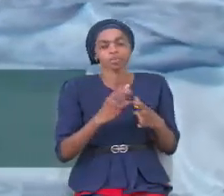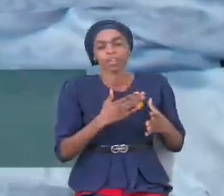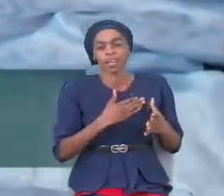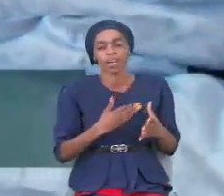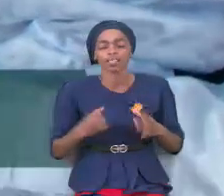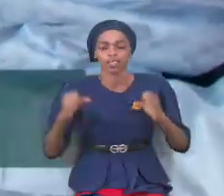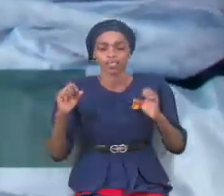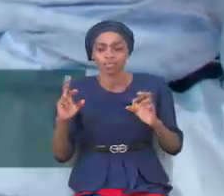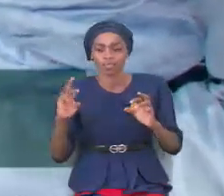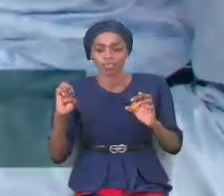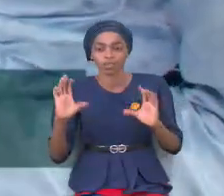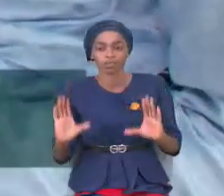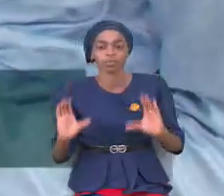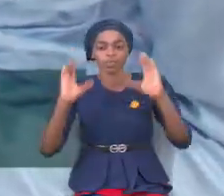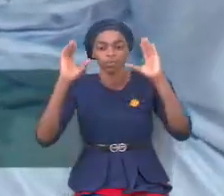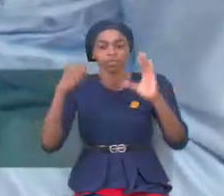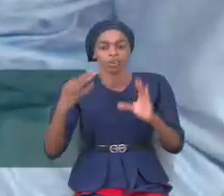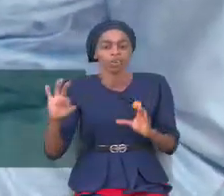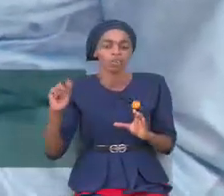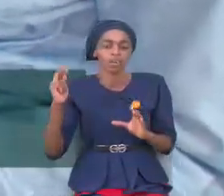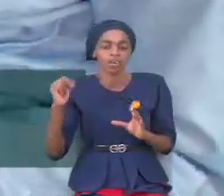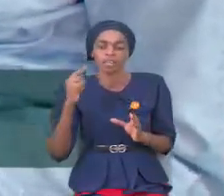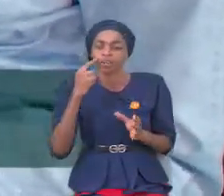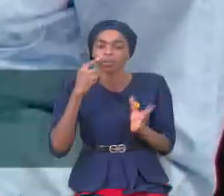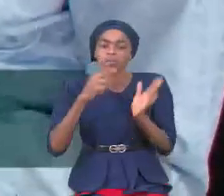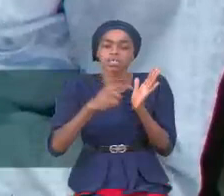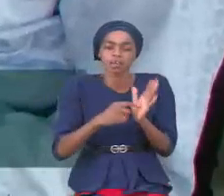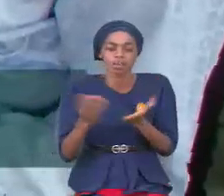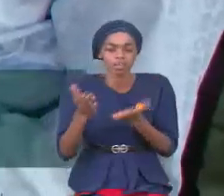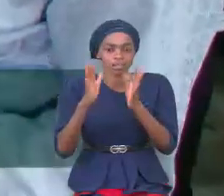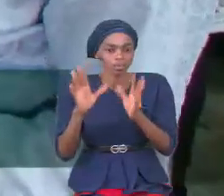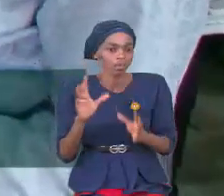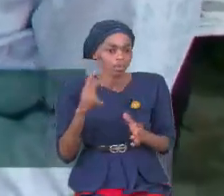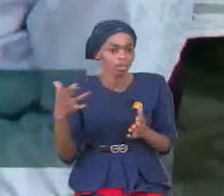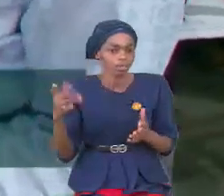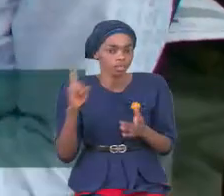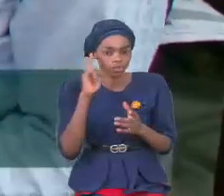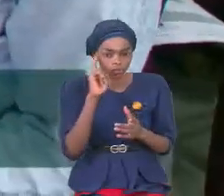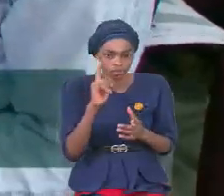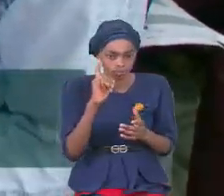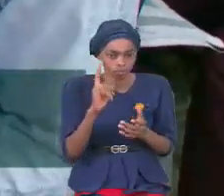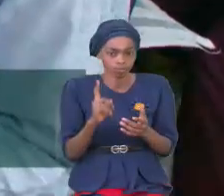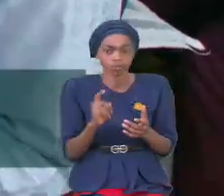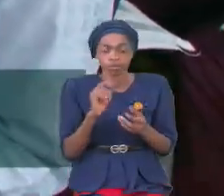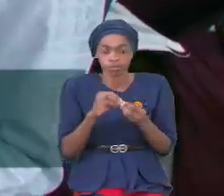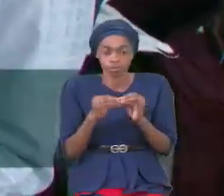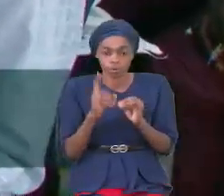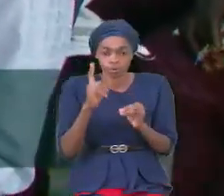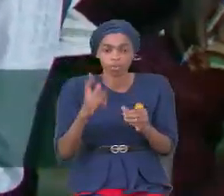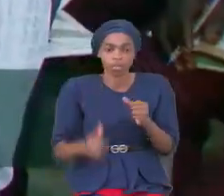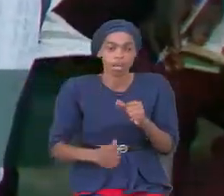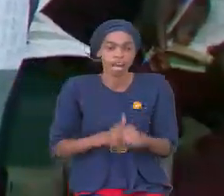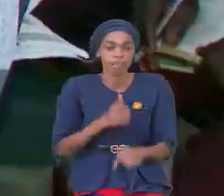at here. Number 1, the affirmed salvation of a converted son. Number 2,